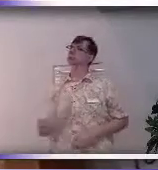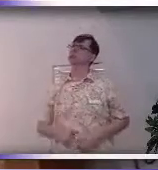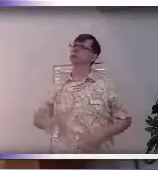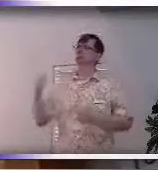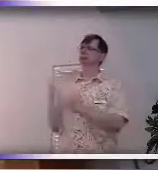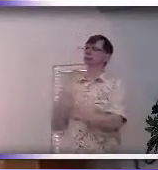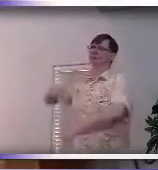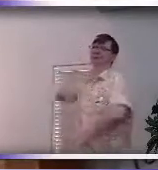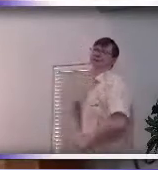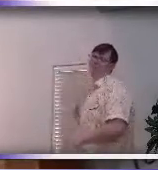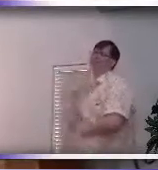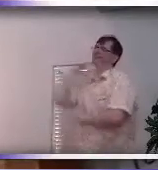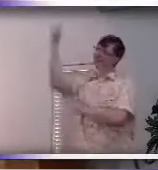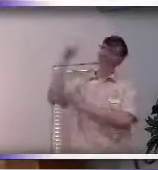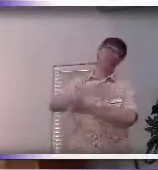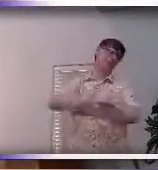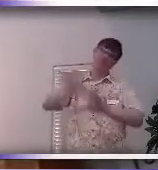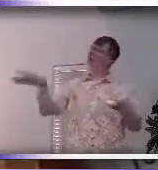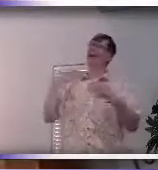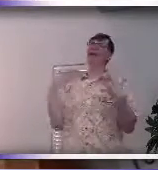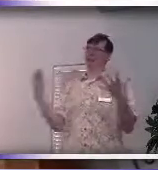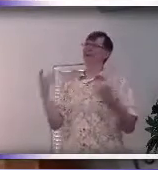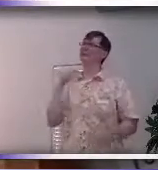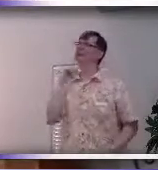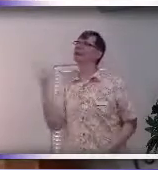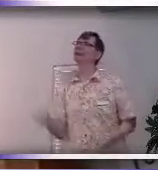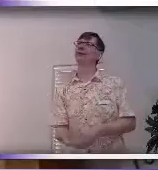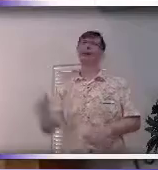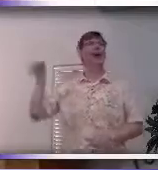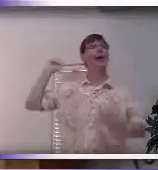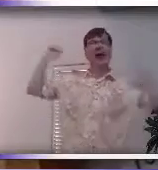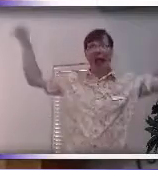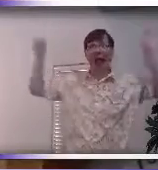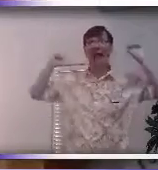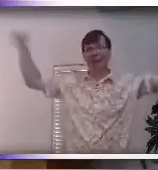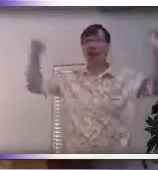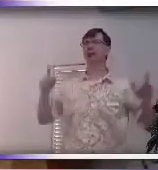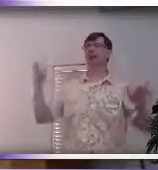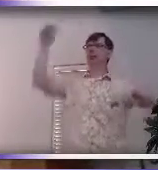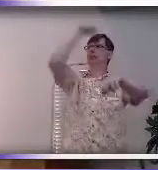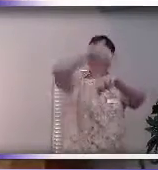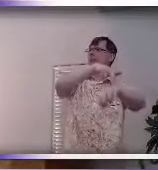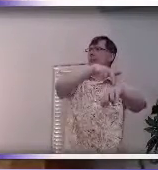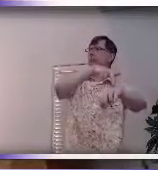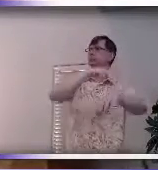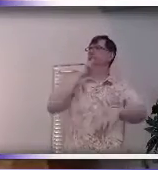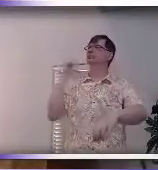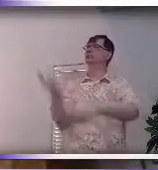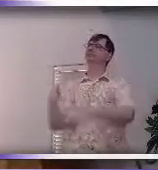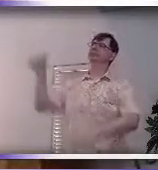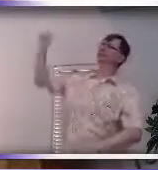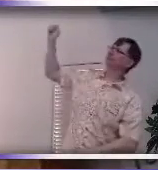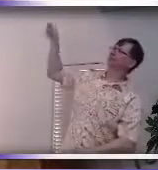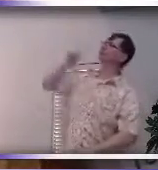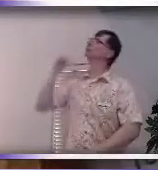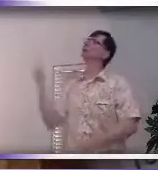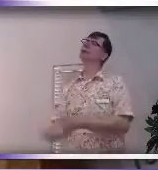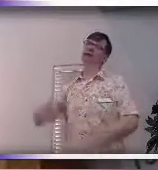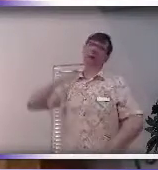And of course, because it's a rah-rah moment, they say, "Yes, of course we can